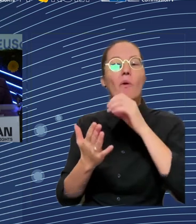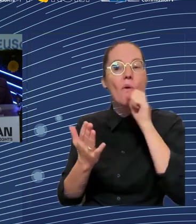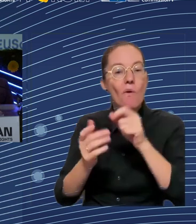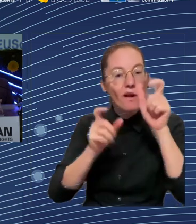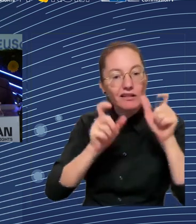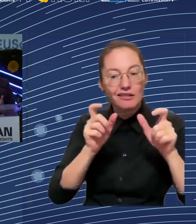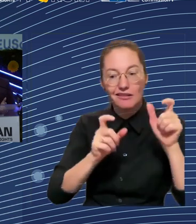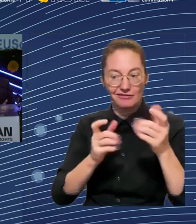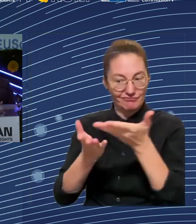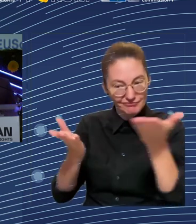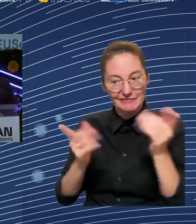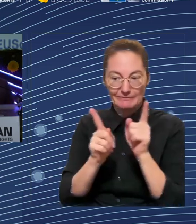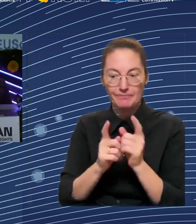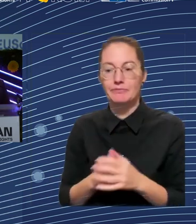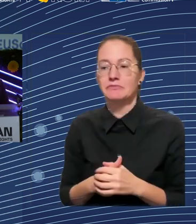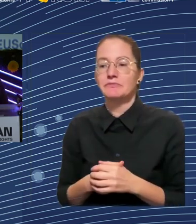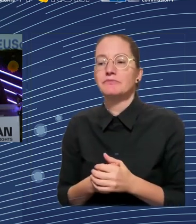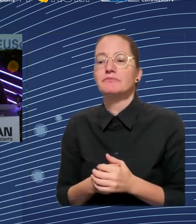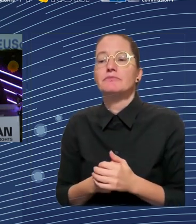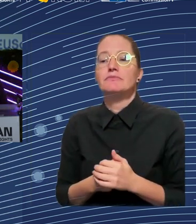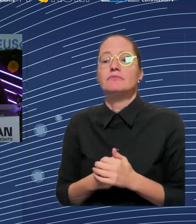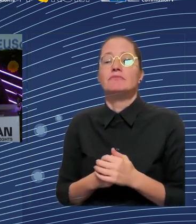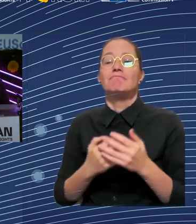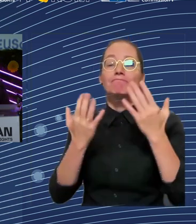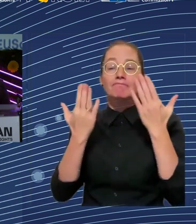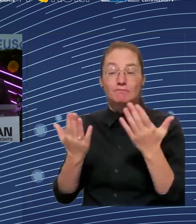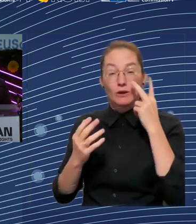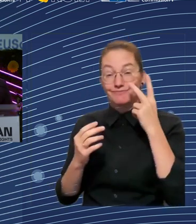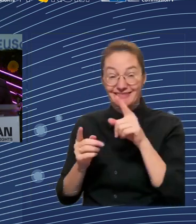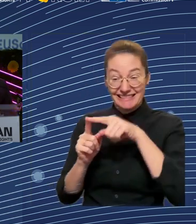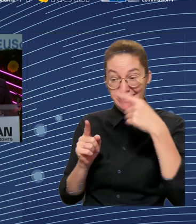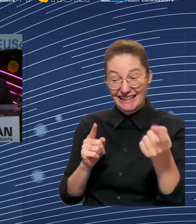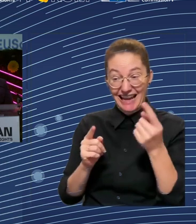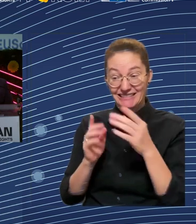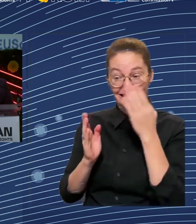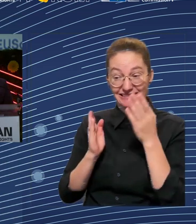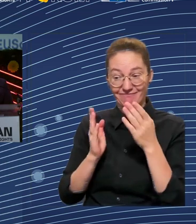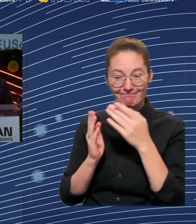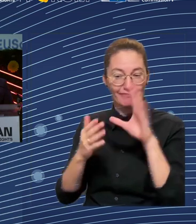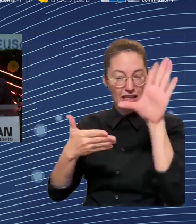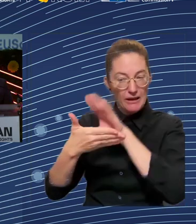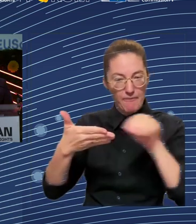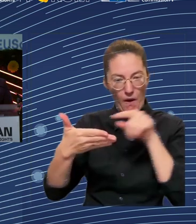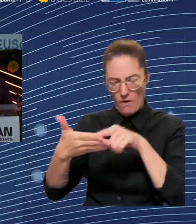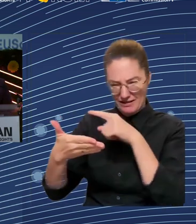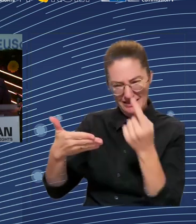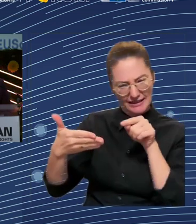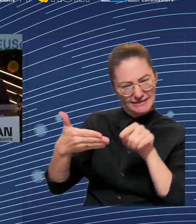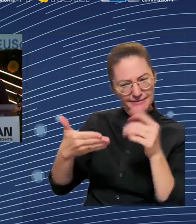condition could explain the persistence of labor shortages in some shortage occupation. And here, our work is based on